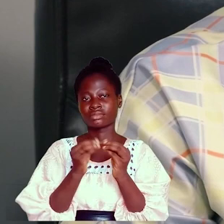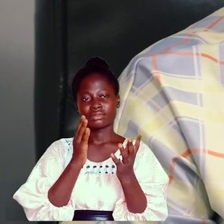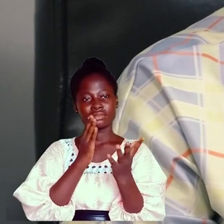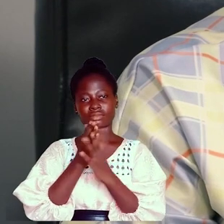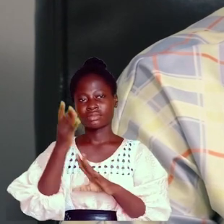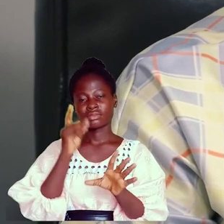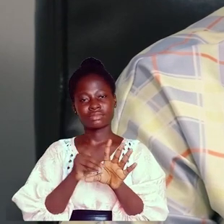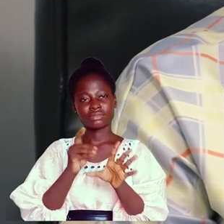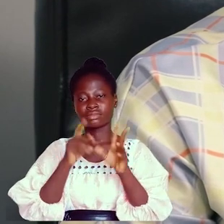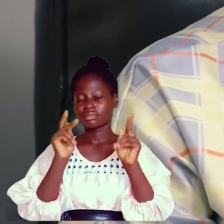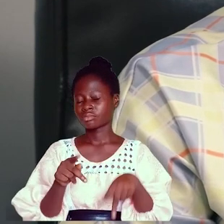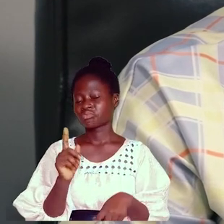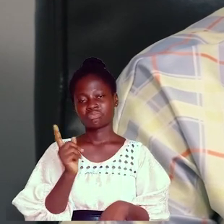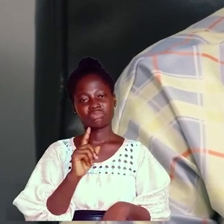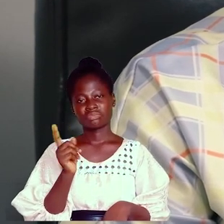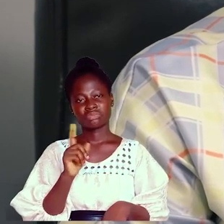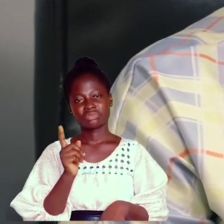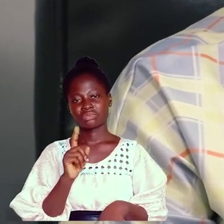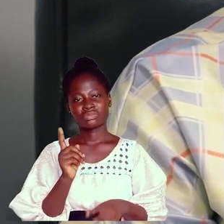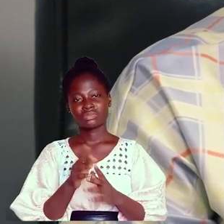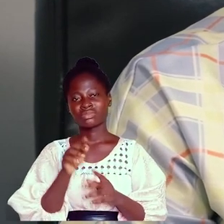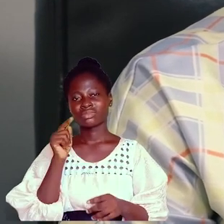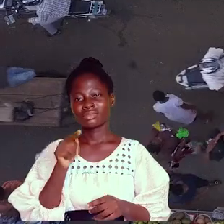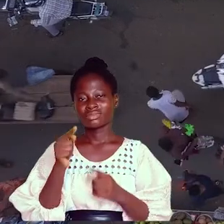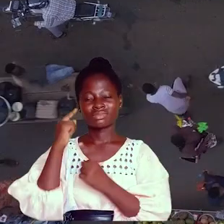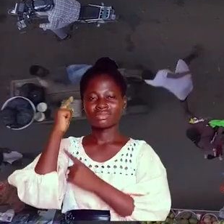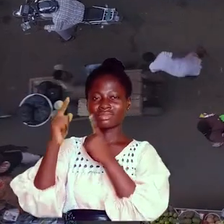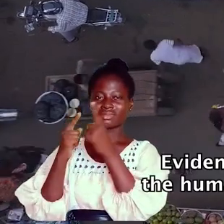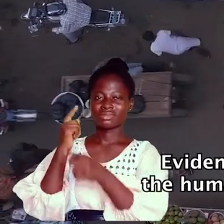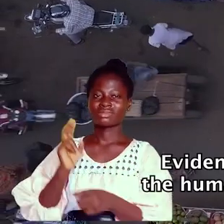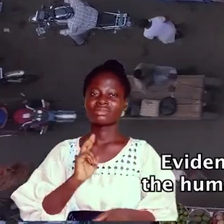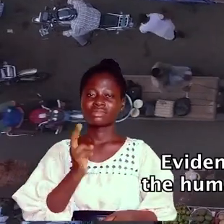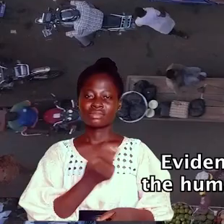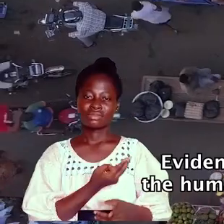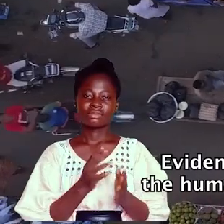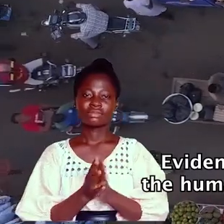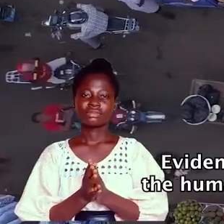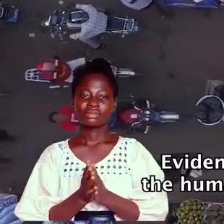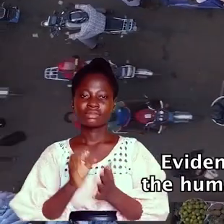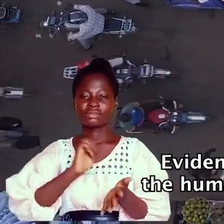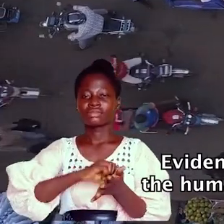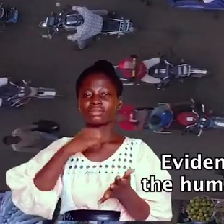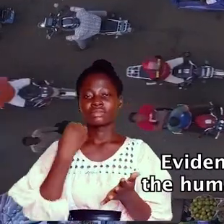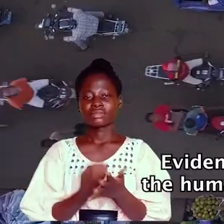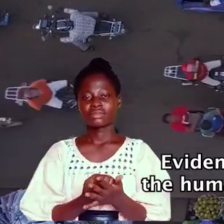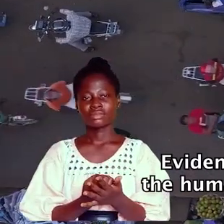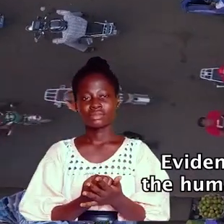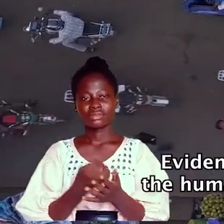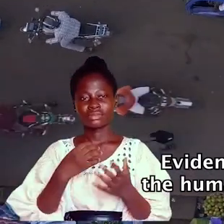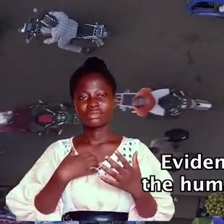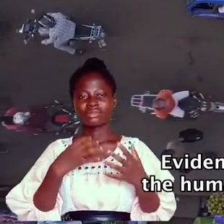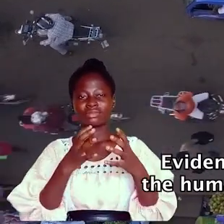rights of persons with disabilities. And this is actually a concern for us. Evidence and data to enable a